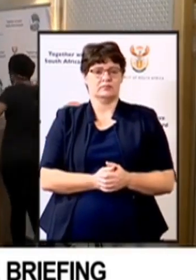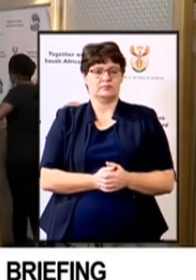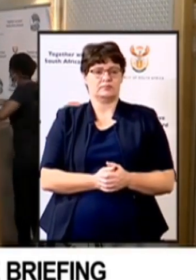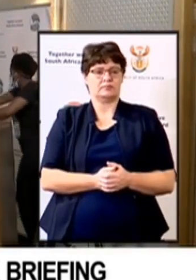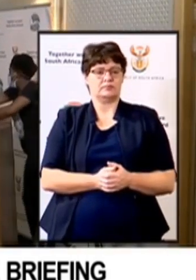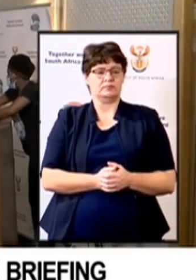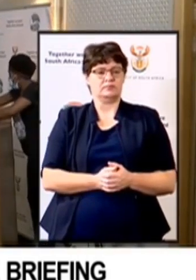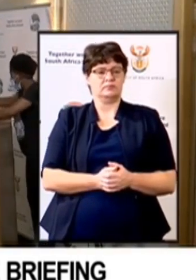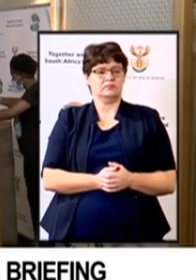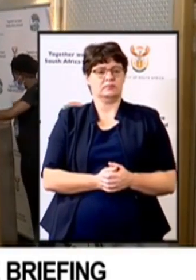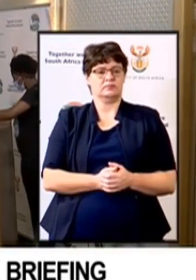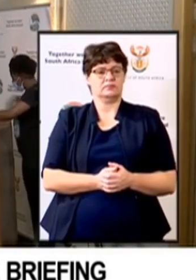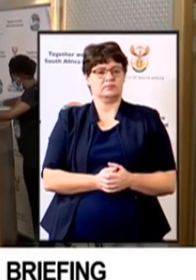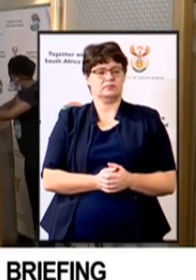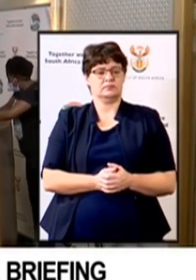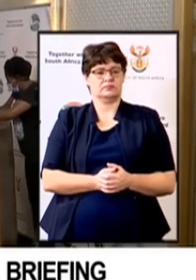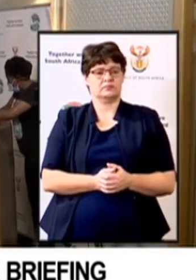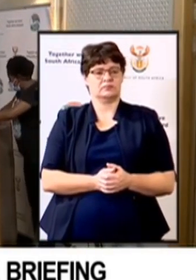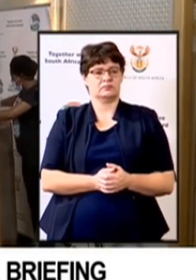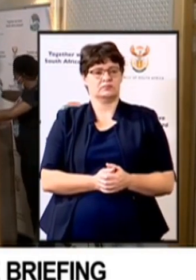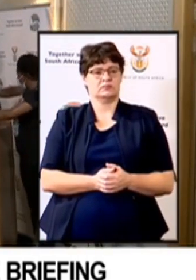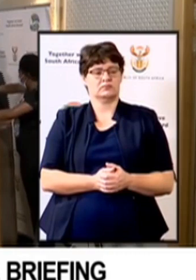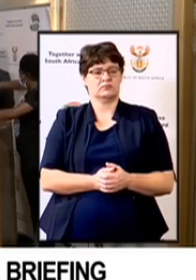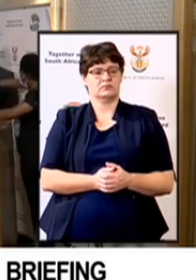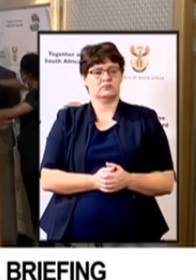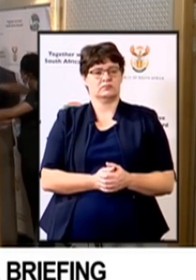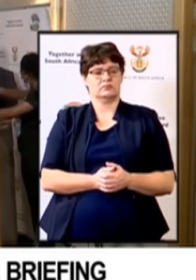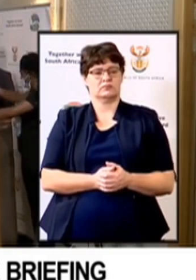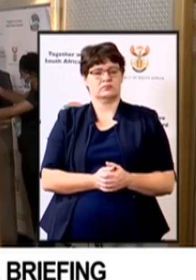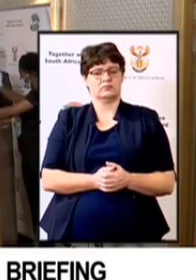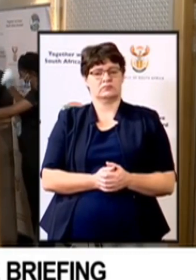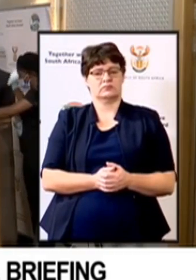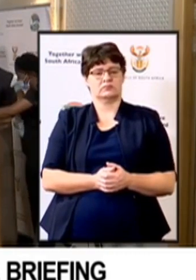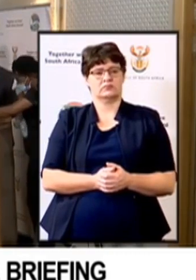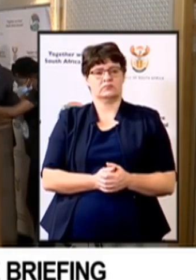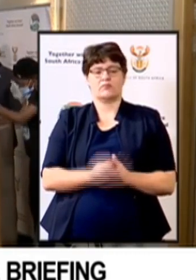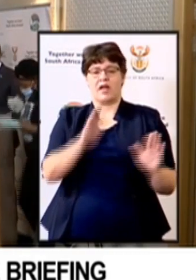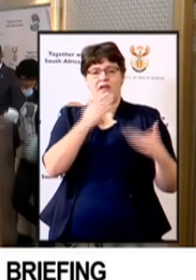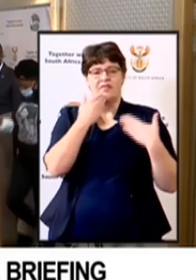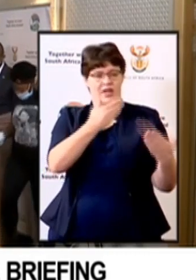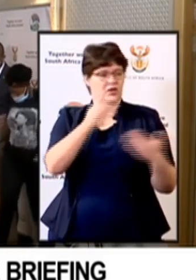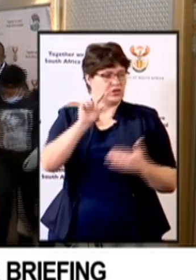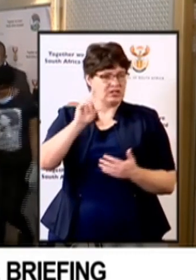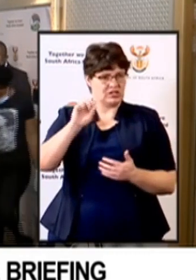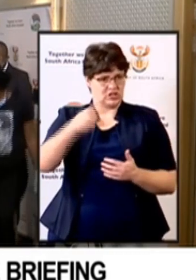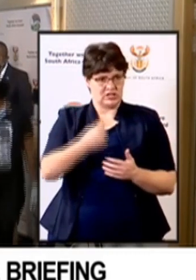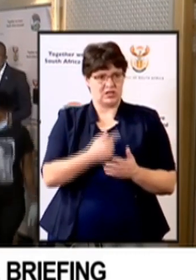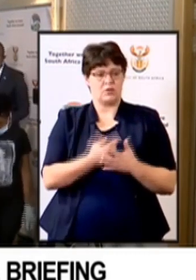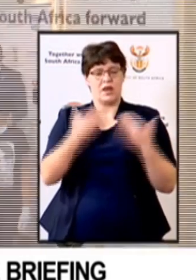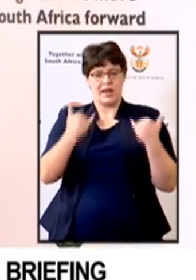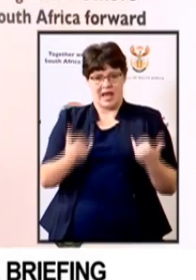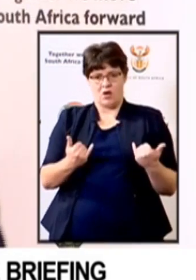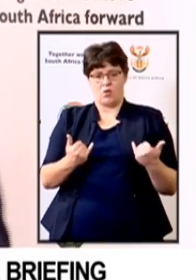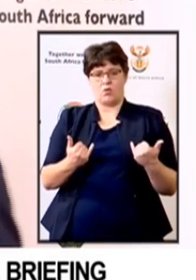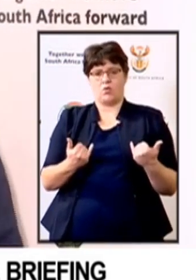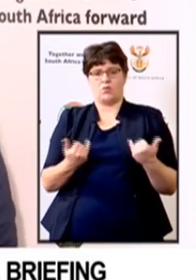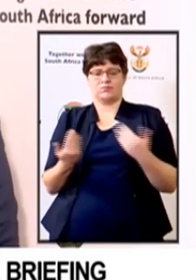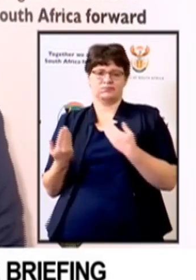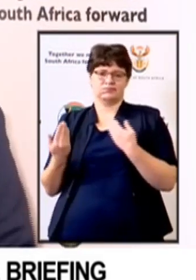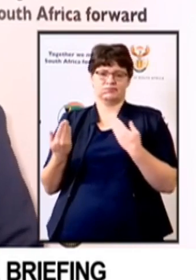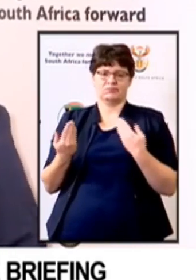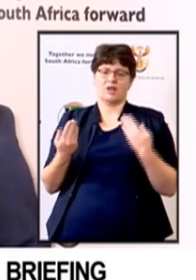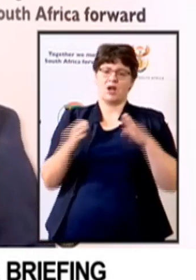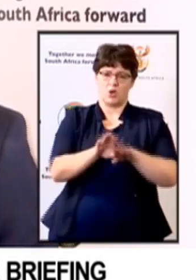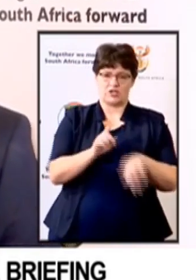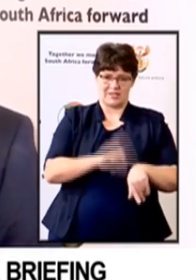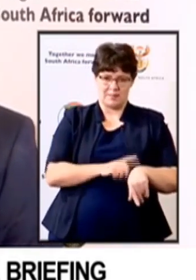Well, thank you, DG. We are now moving towards closure,